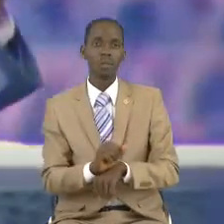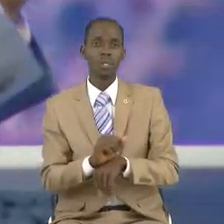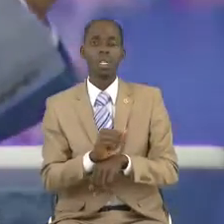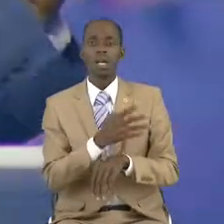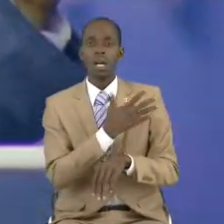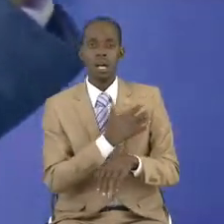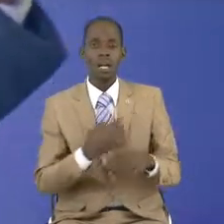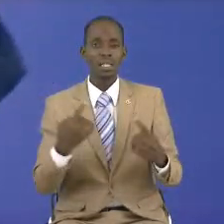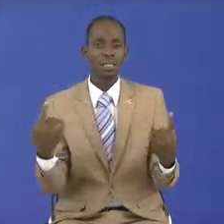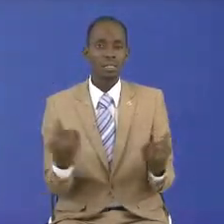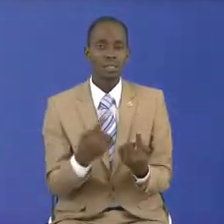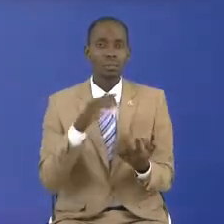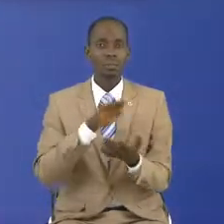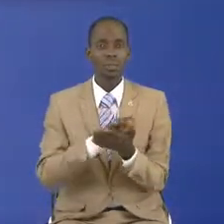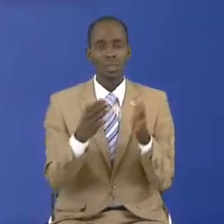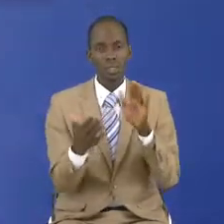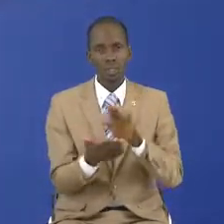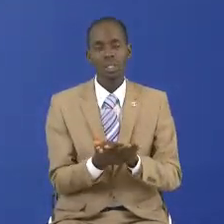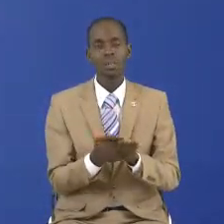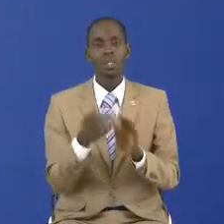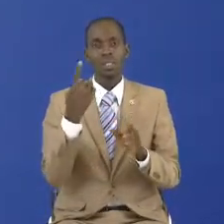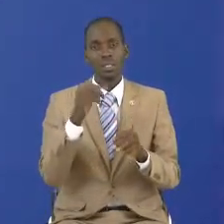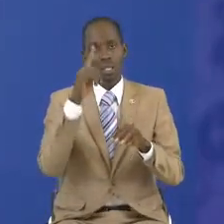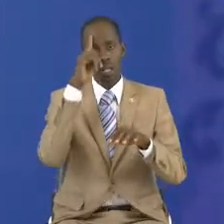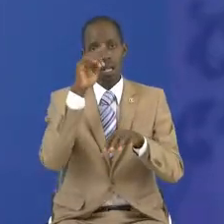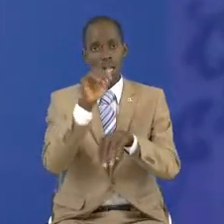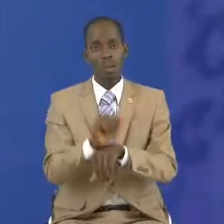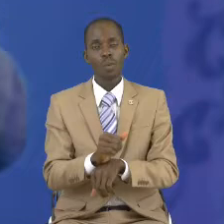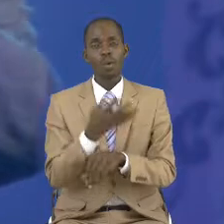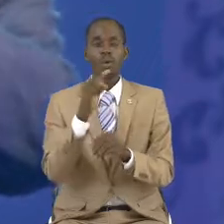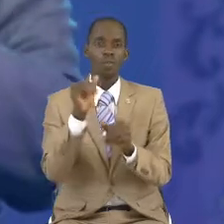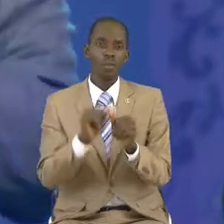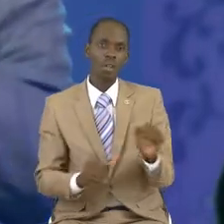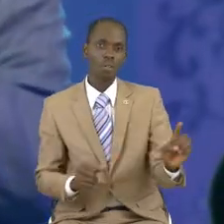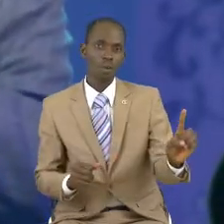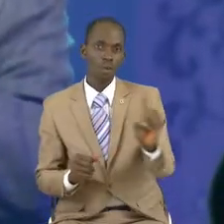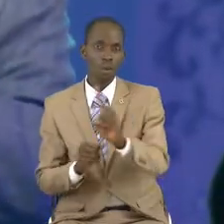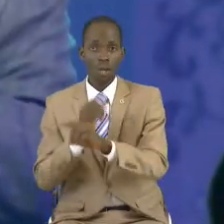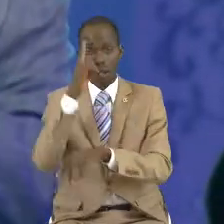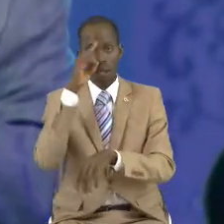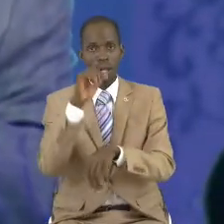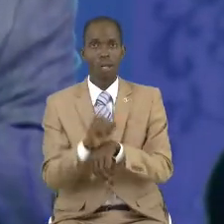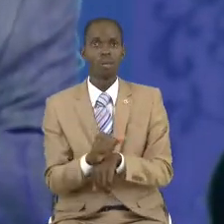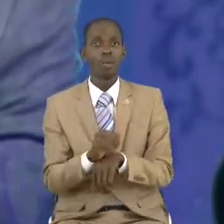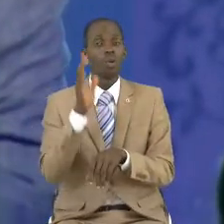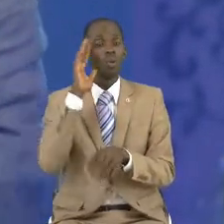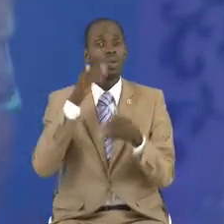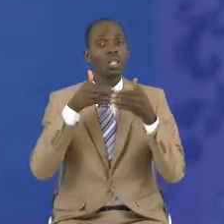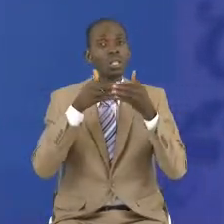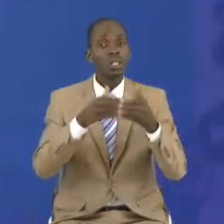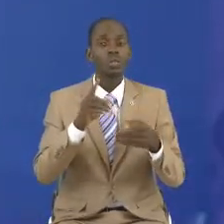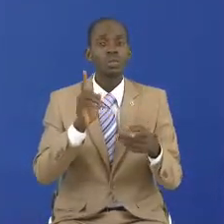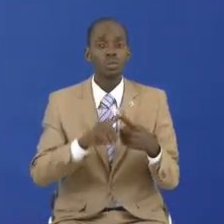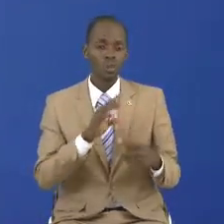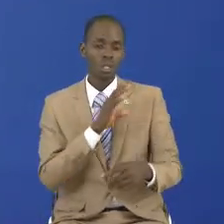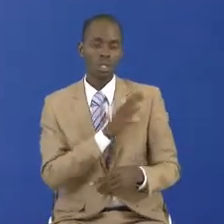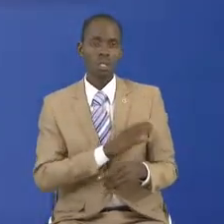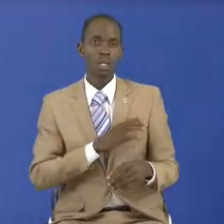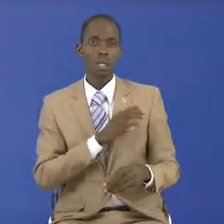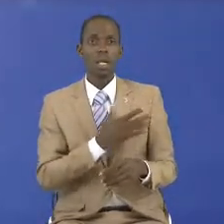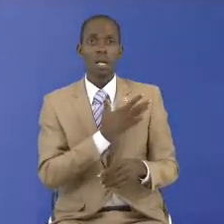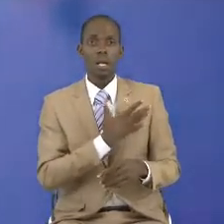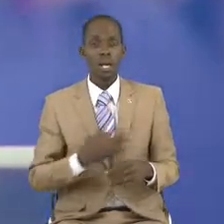became the habit of everyone habits would lead to character and